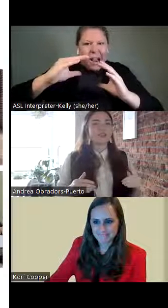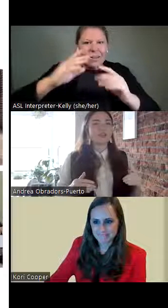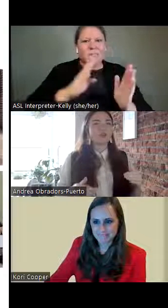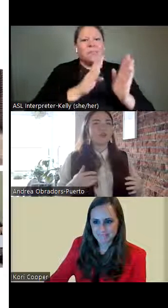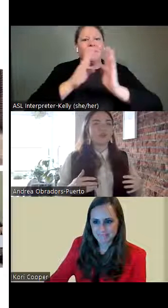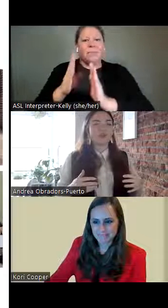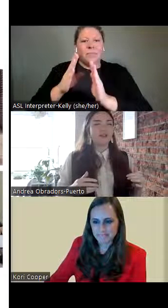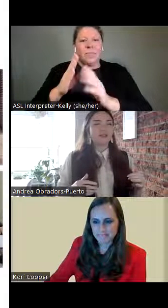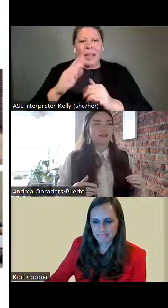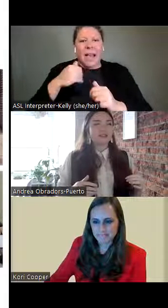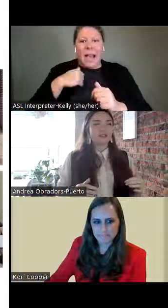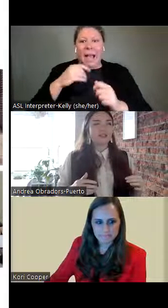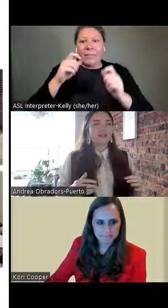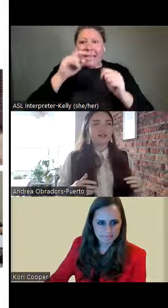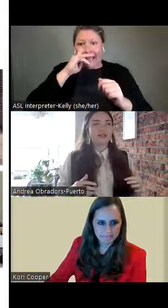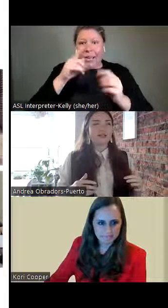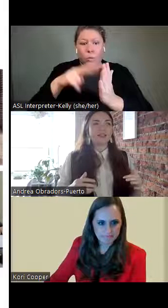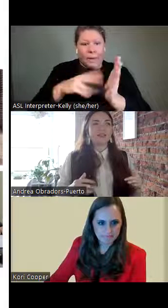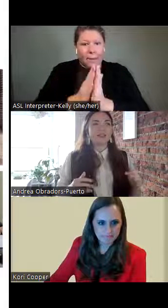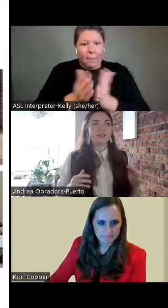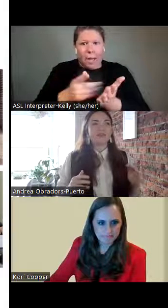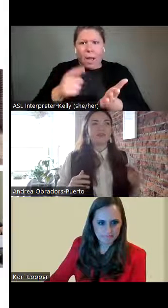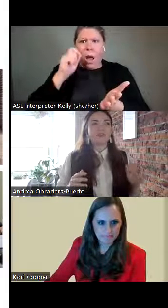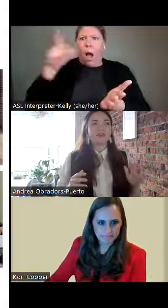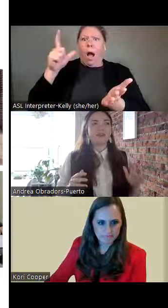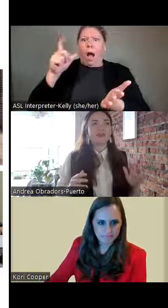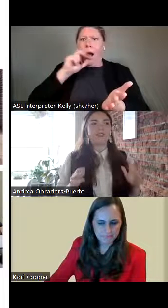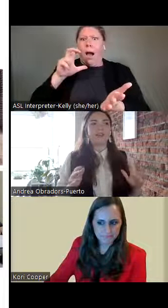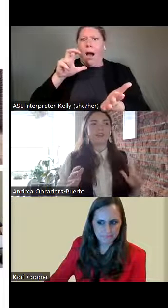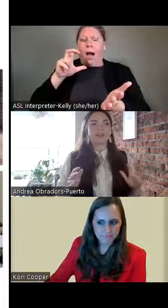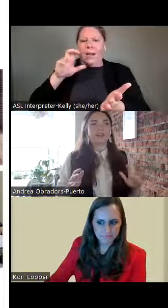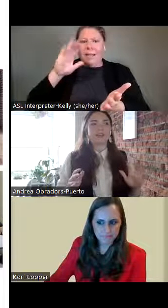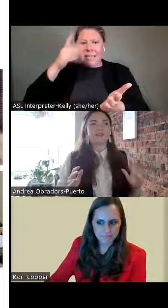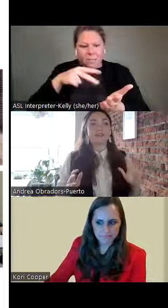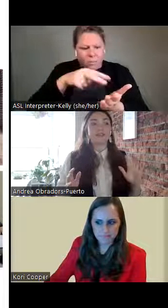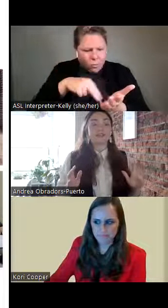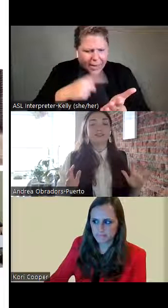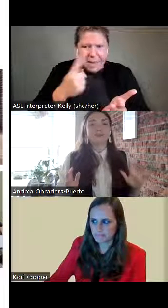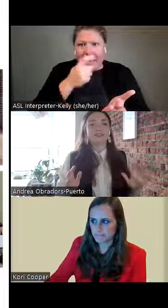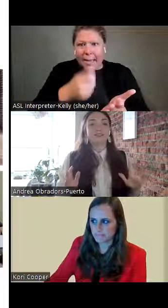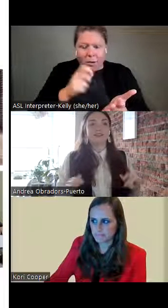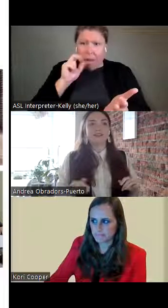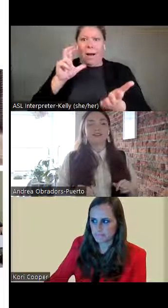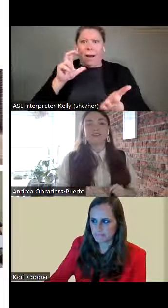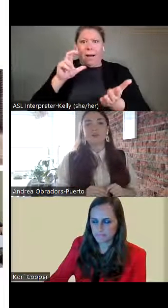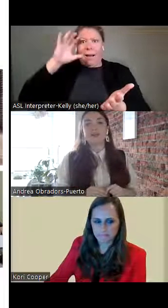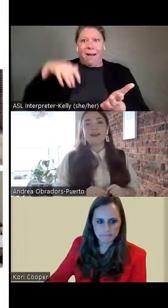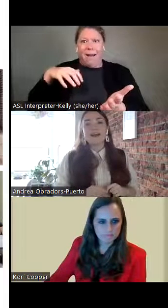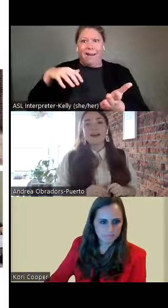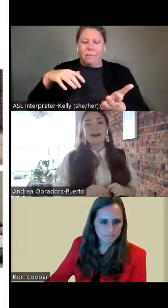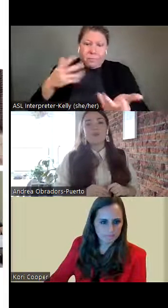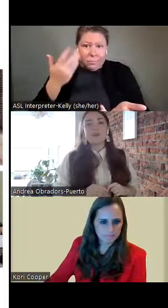surprise kid reading a book. You can tell that he read something really interesting so far. I don't know what it is,